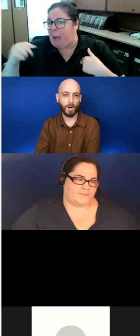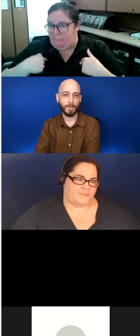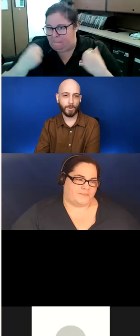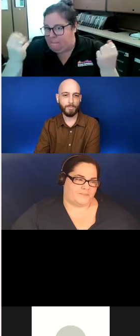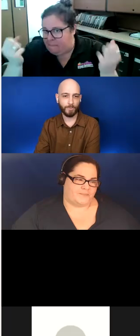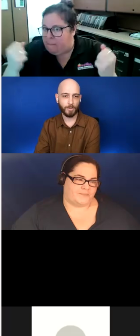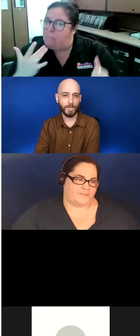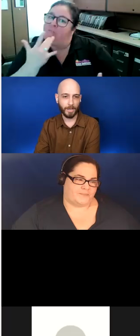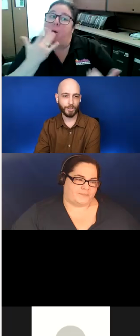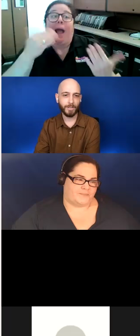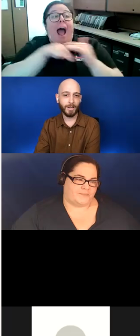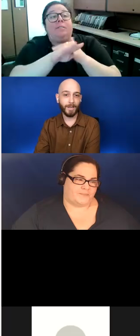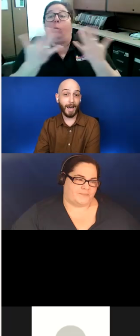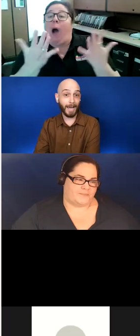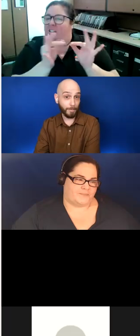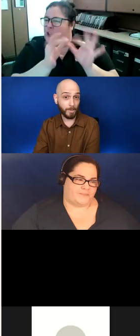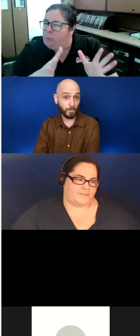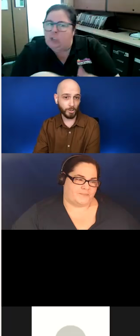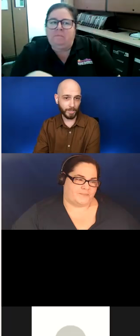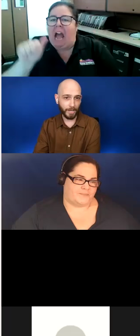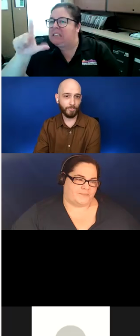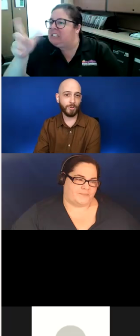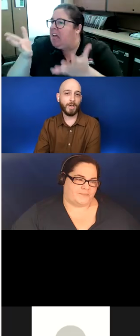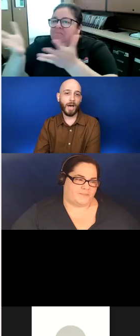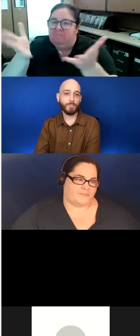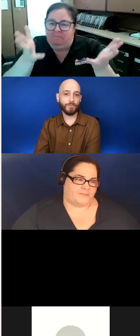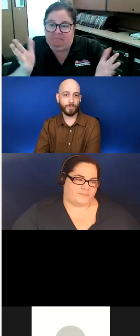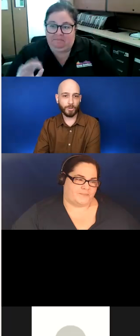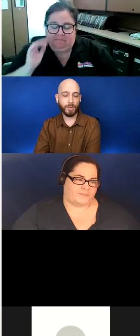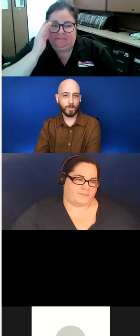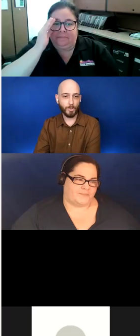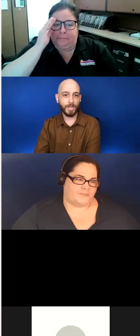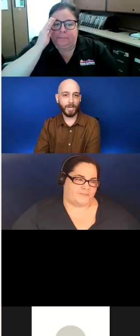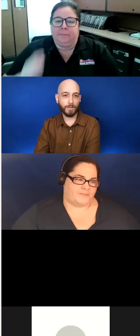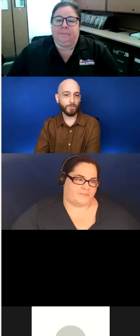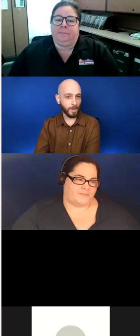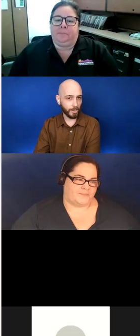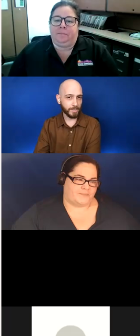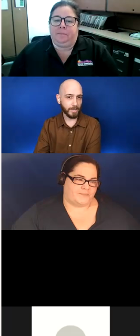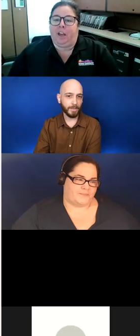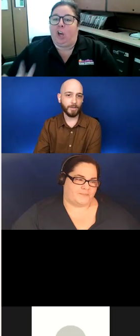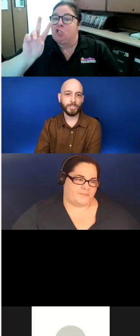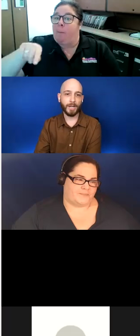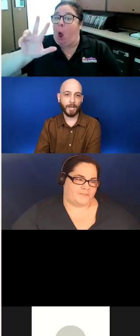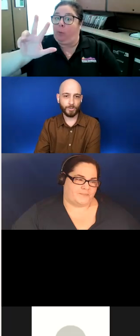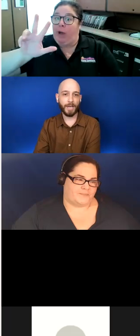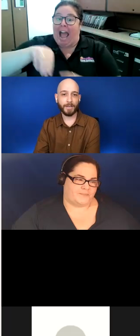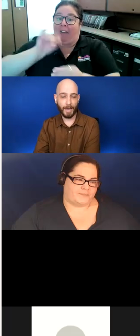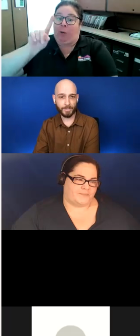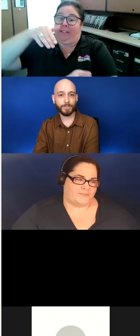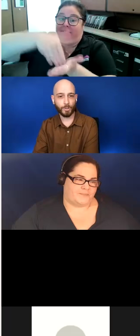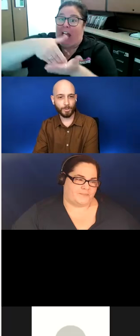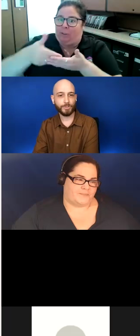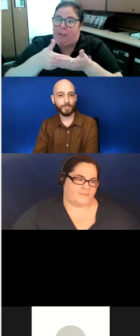Language is their primary mode of communication. I happen to be culturally deaf. I prefer communicating through American Sign Language, and I